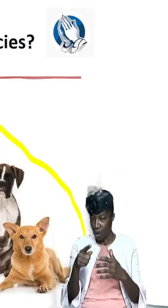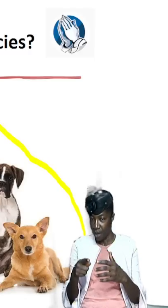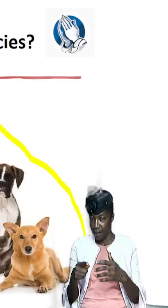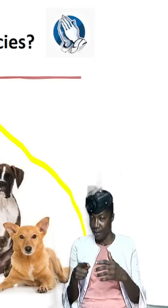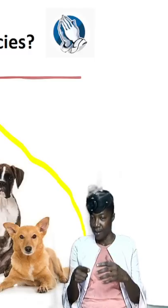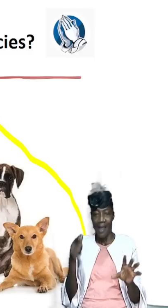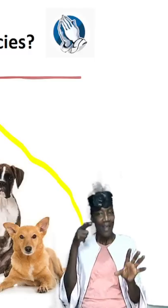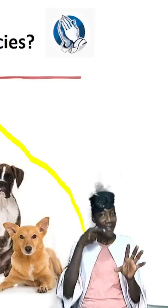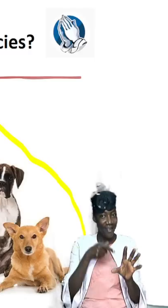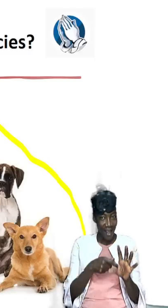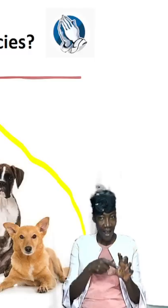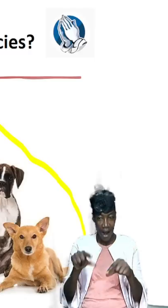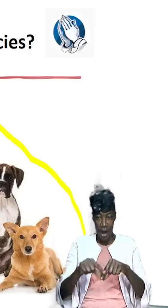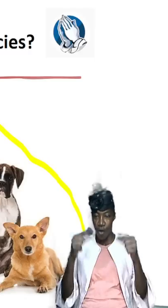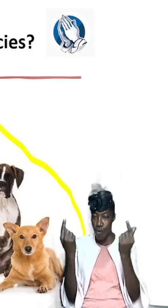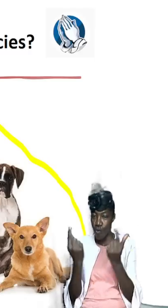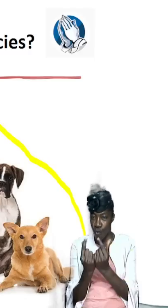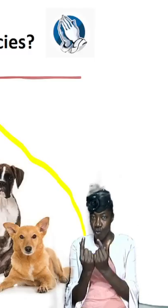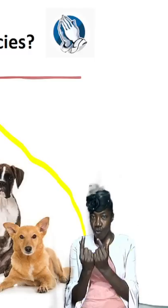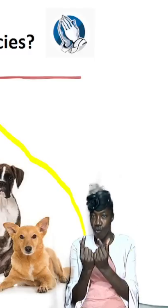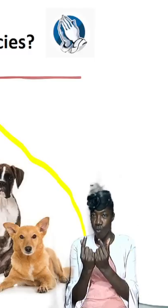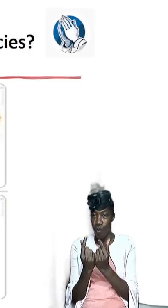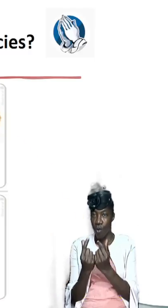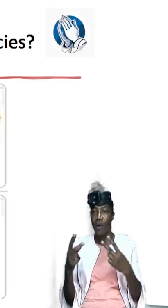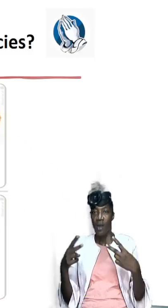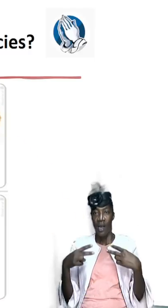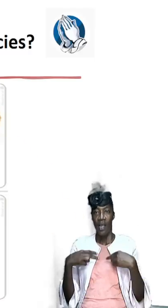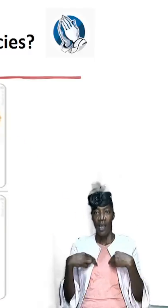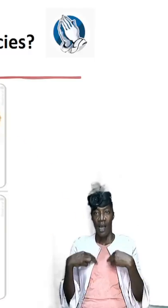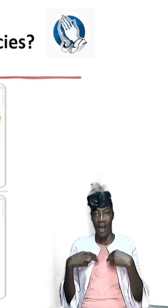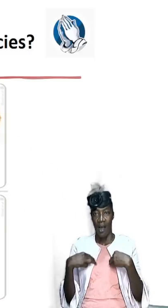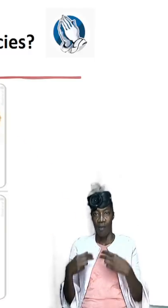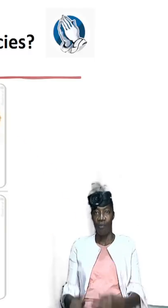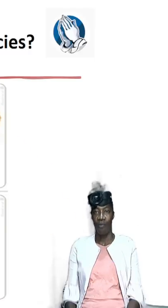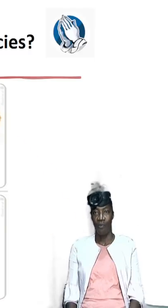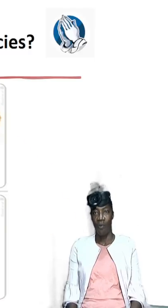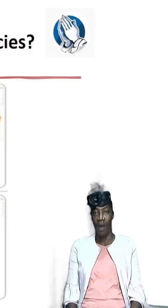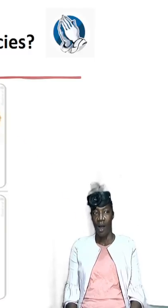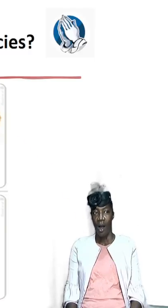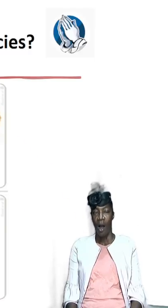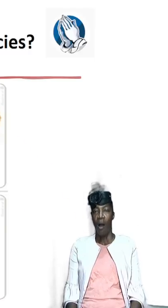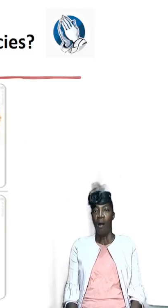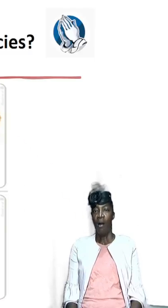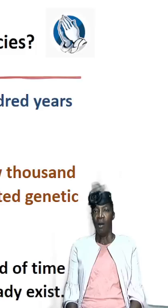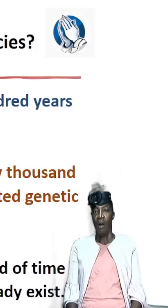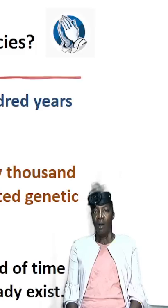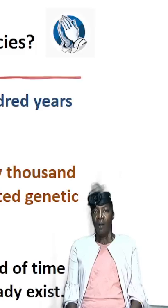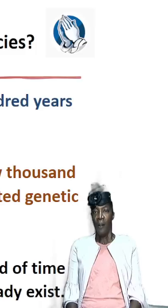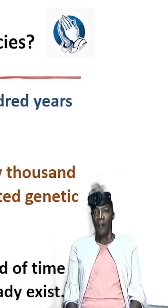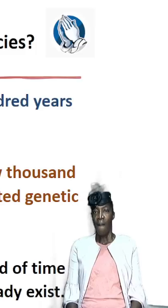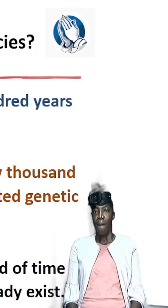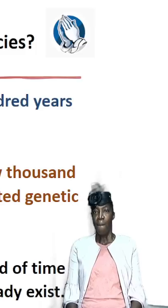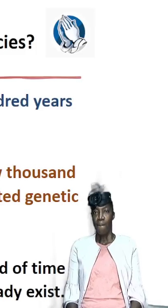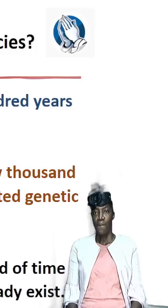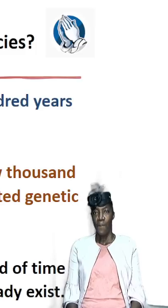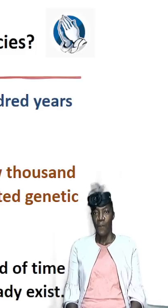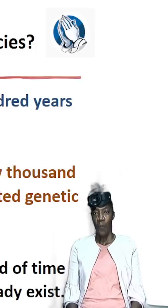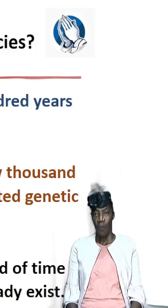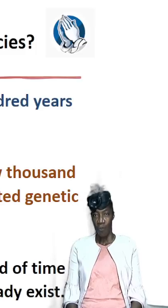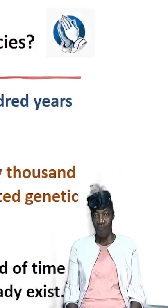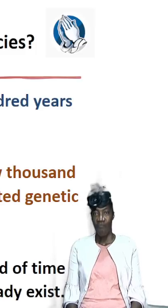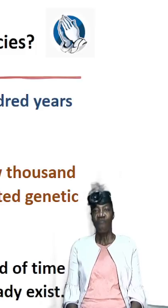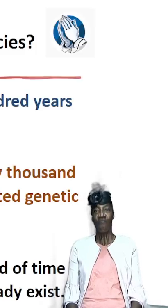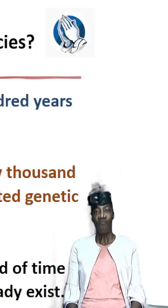dog, you have all of these. All of these brothers and sisters are dogs. All of those are dogs, and it